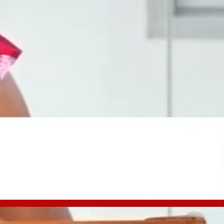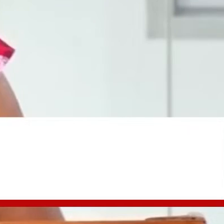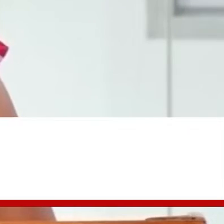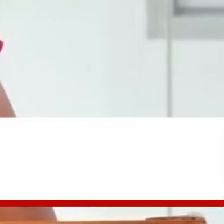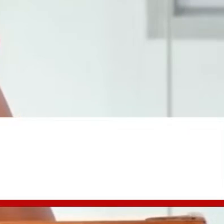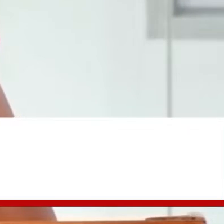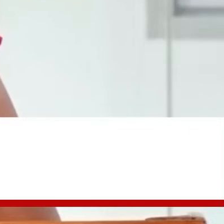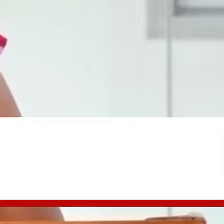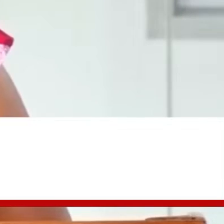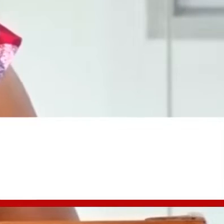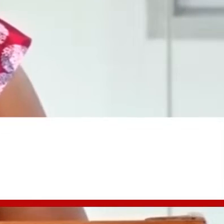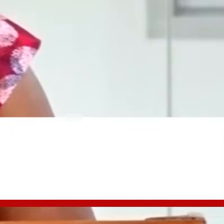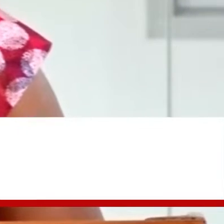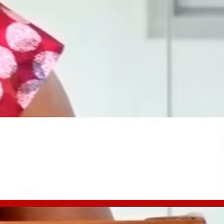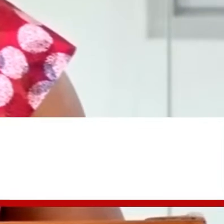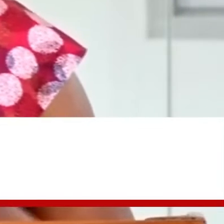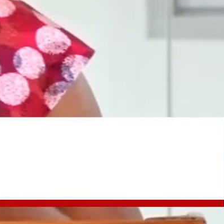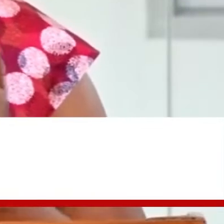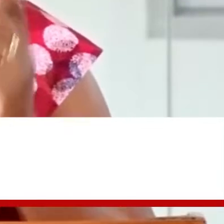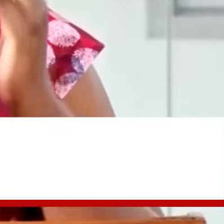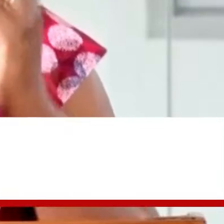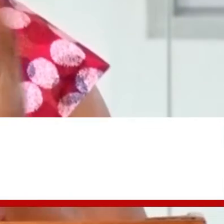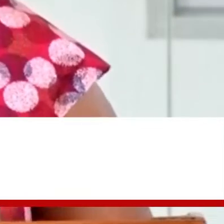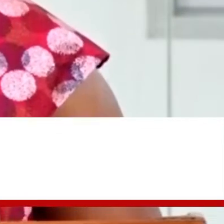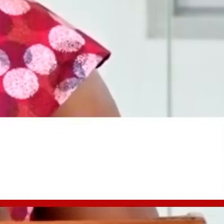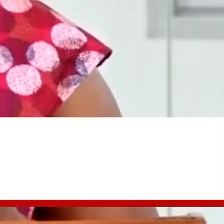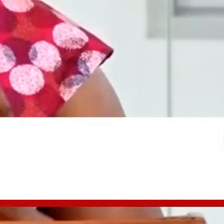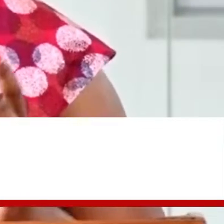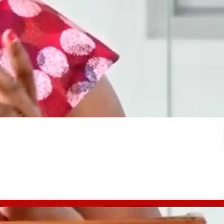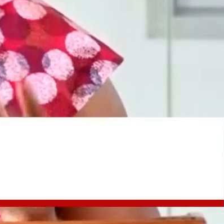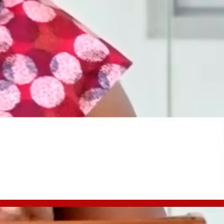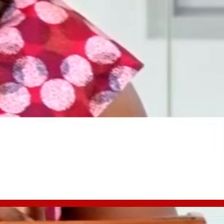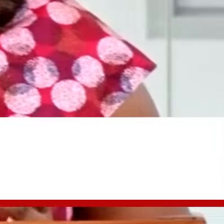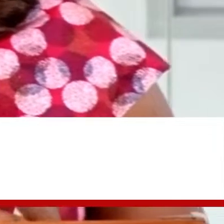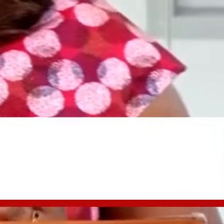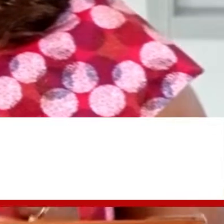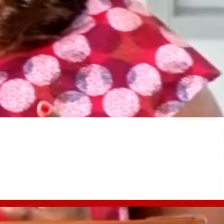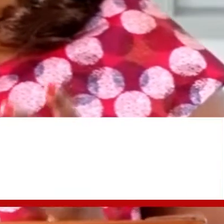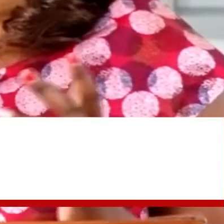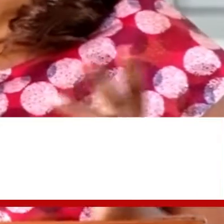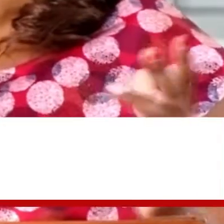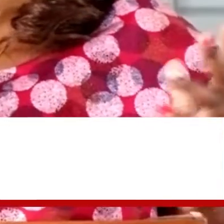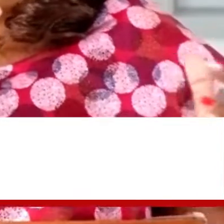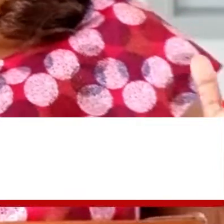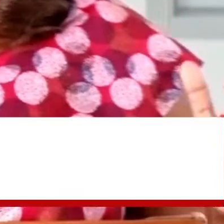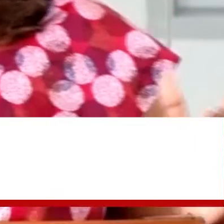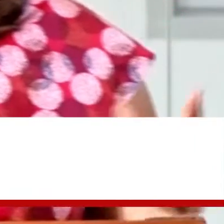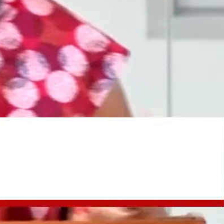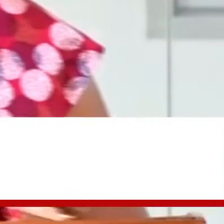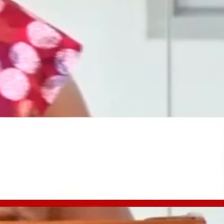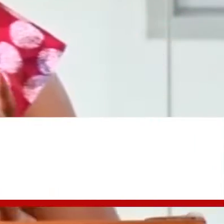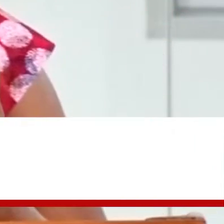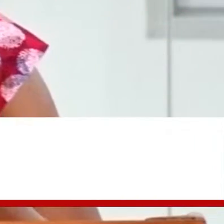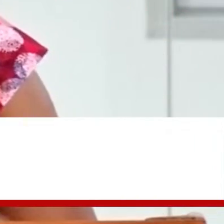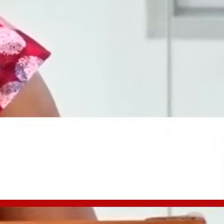and amen. And now I want to invite our own ladies' worship team to come and lead us in songs